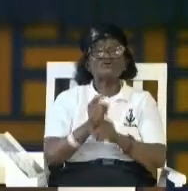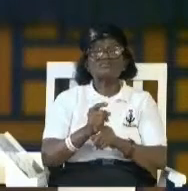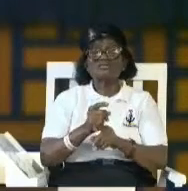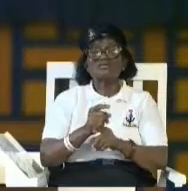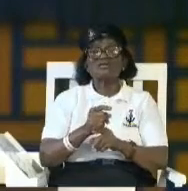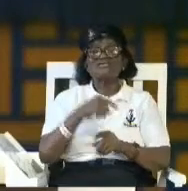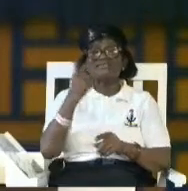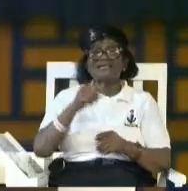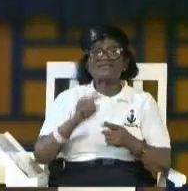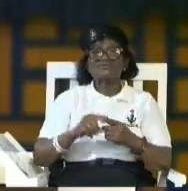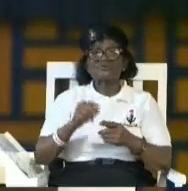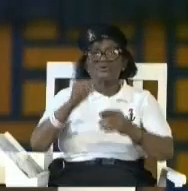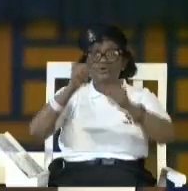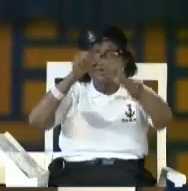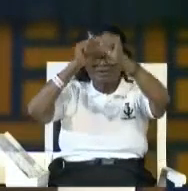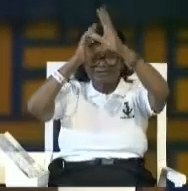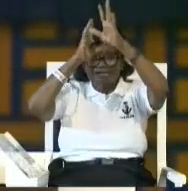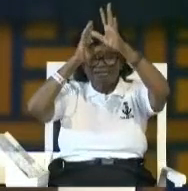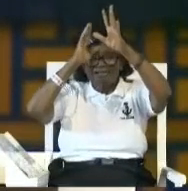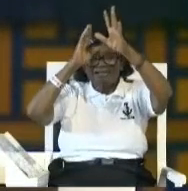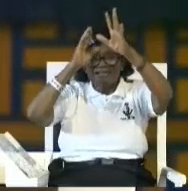I didn't know I could take that too.